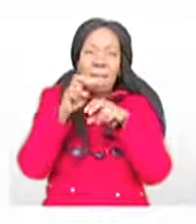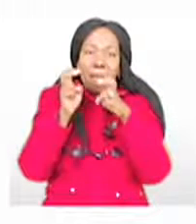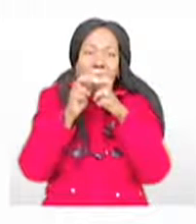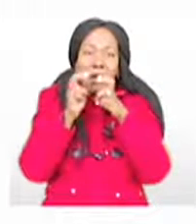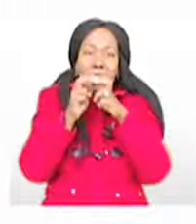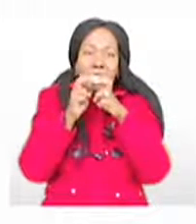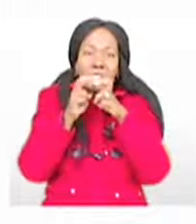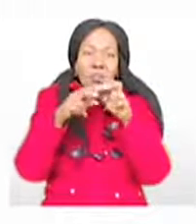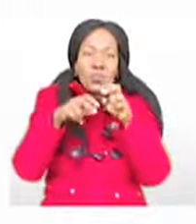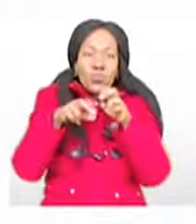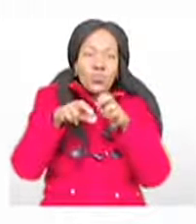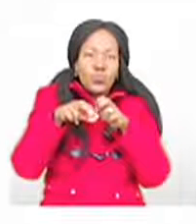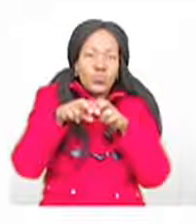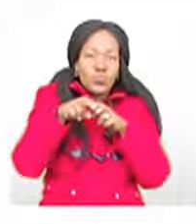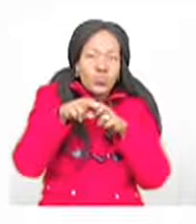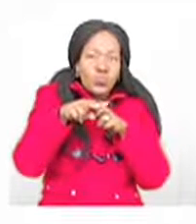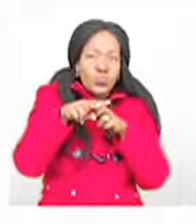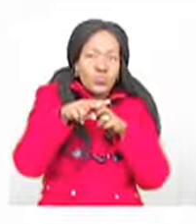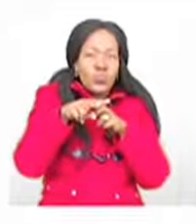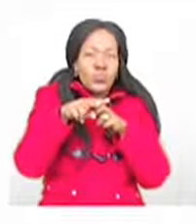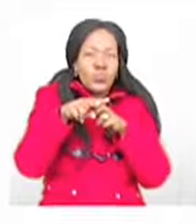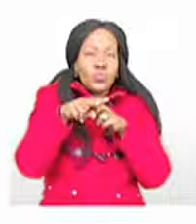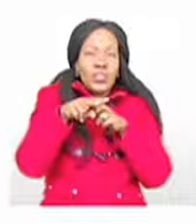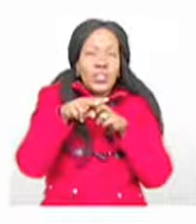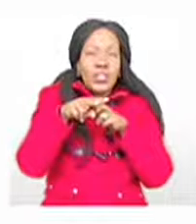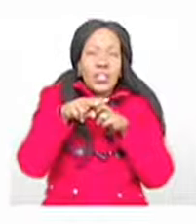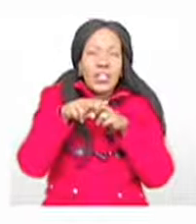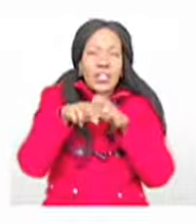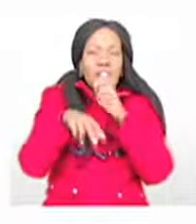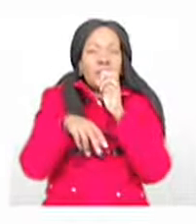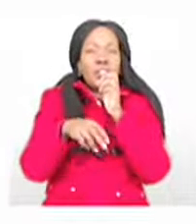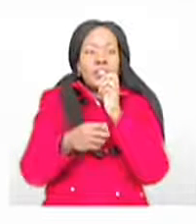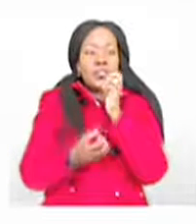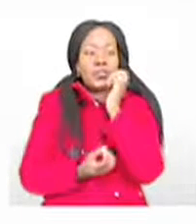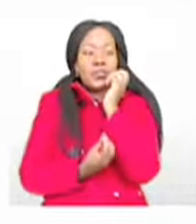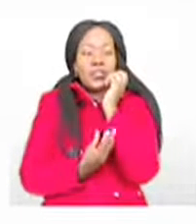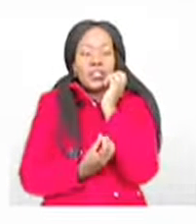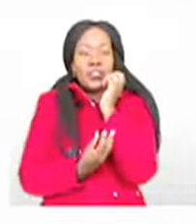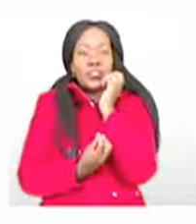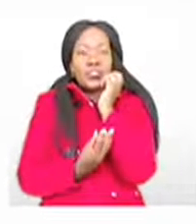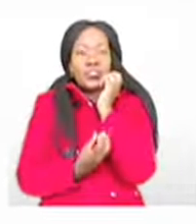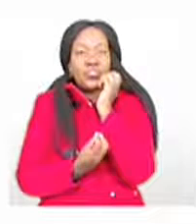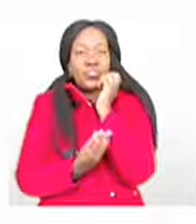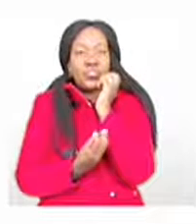is walking into the kitchen through a cat flap.